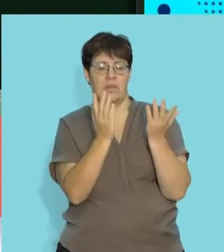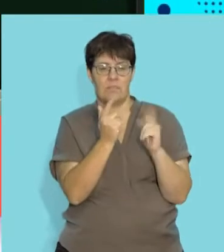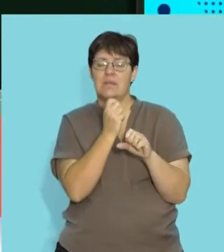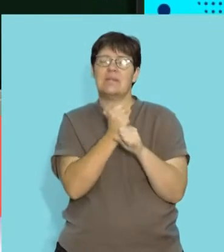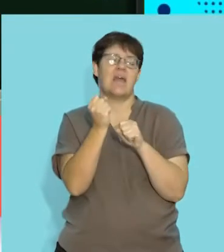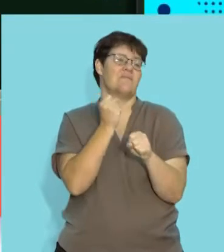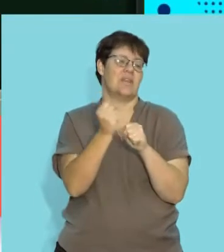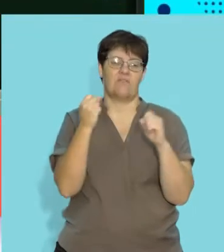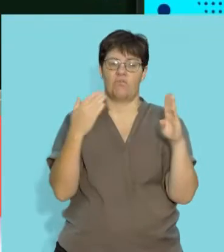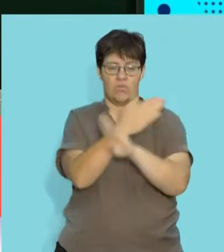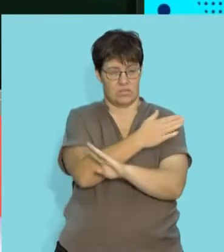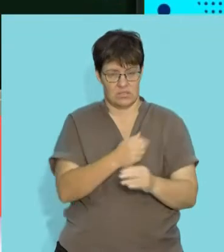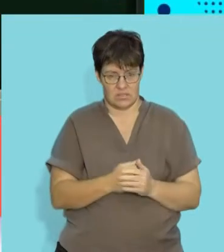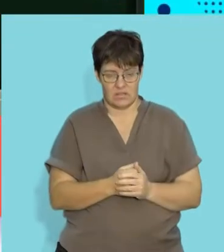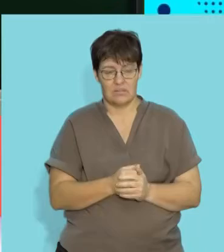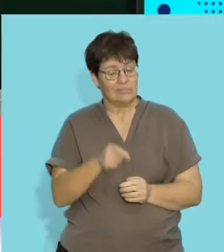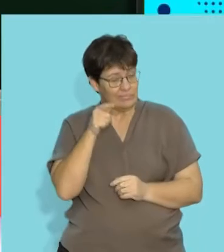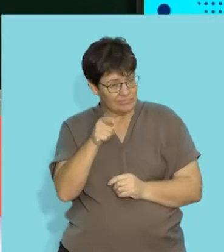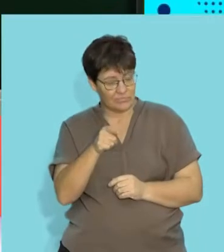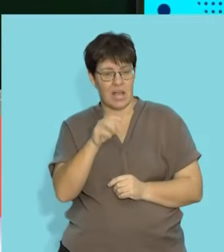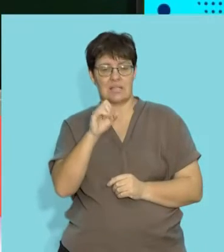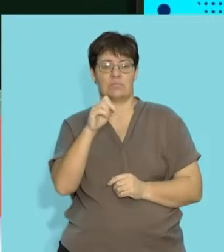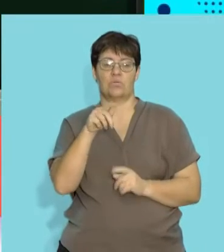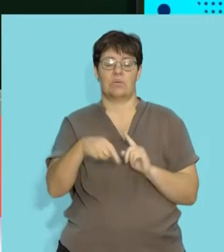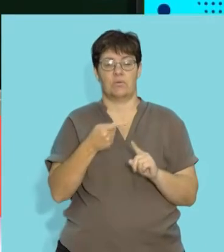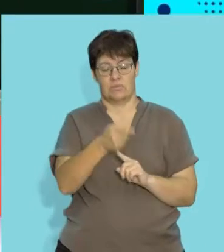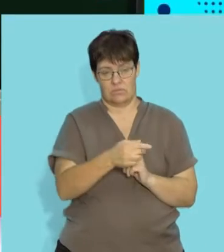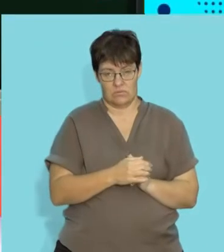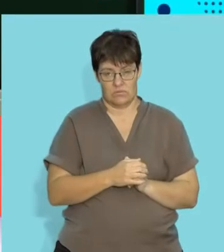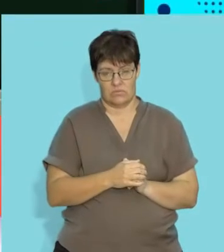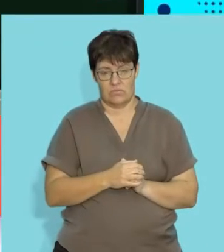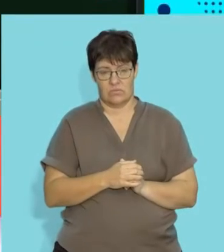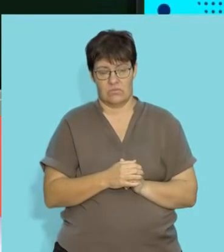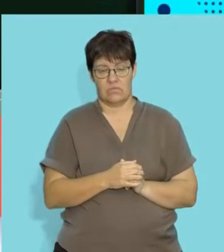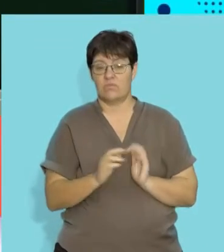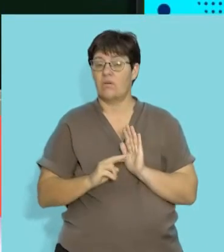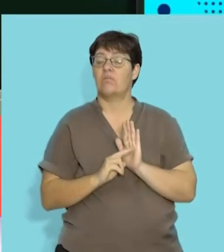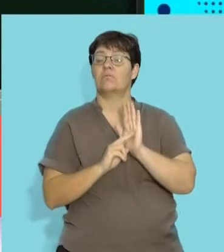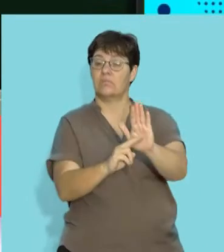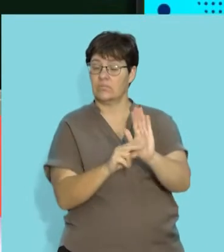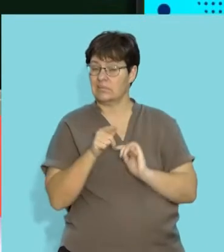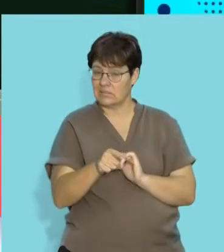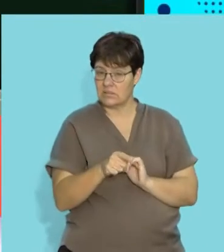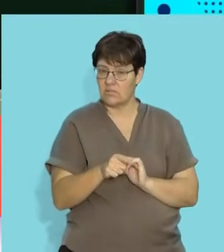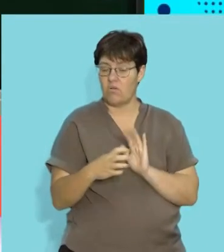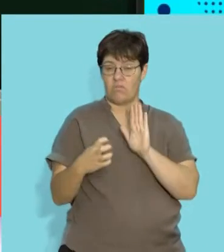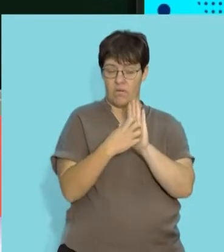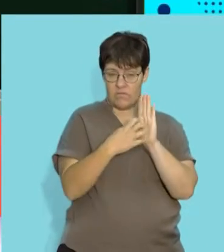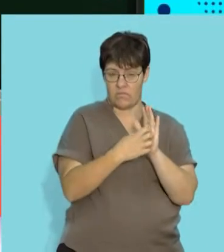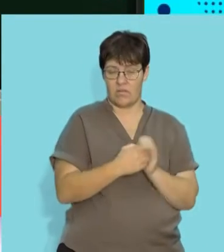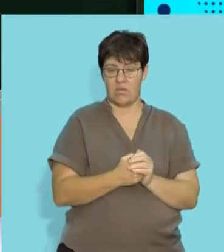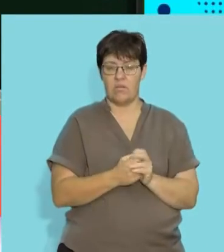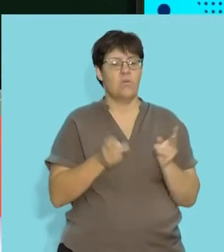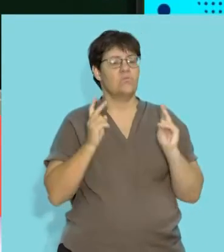between the two, but it will never cross it. That's what the asymptote is all about. And then to represent an asymptote